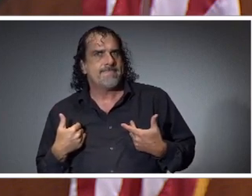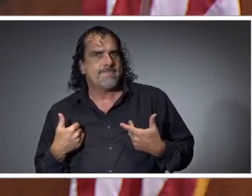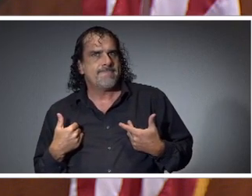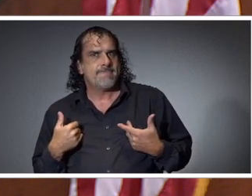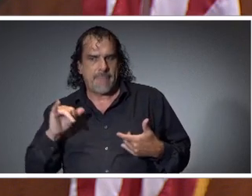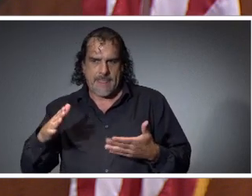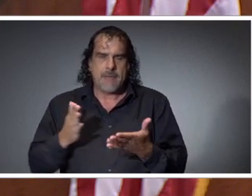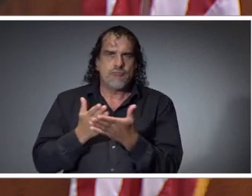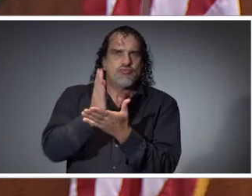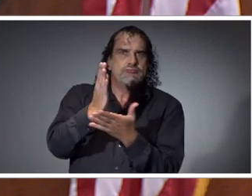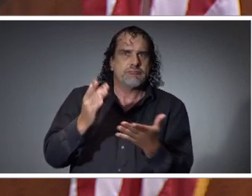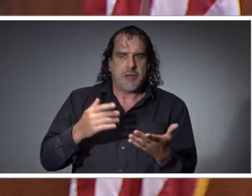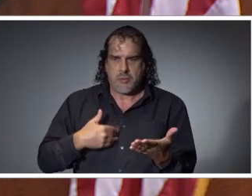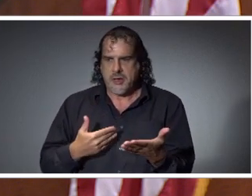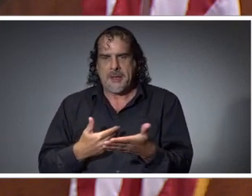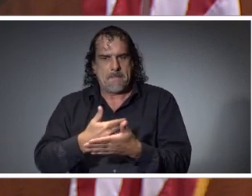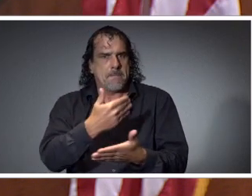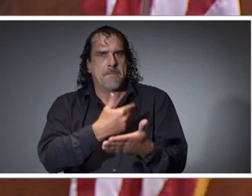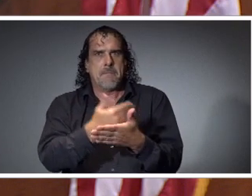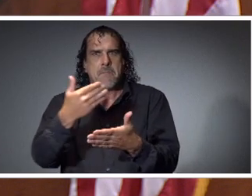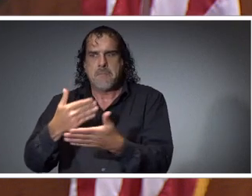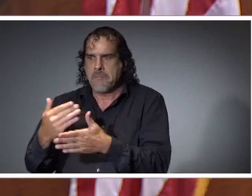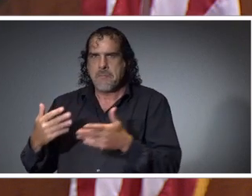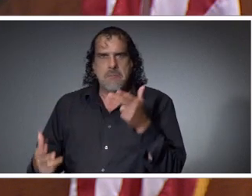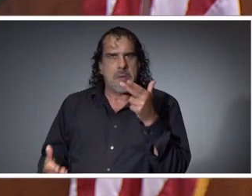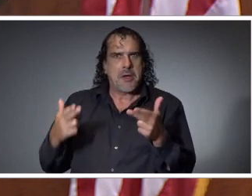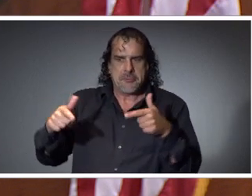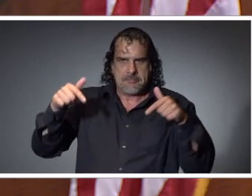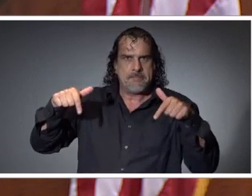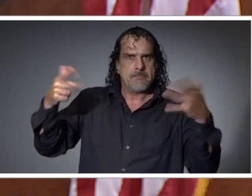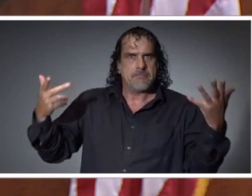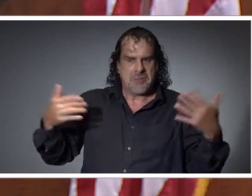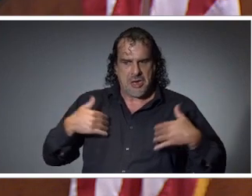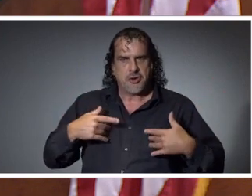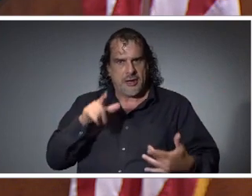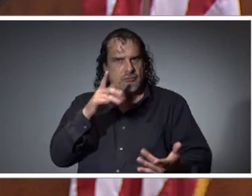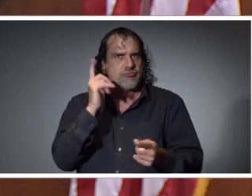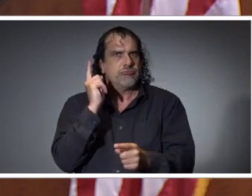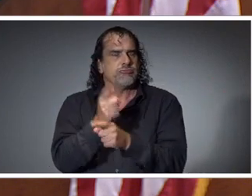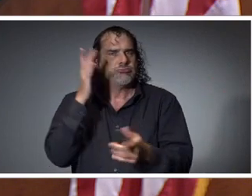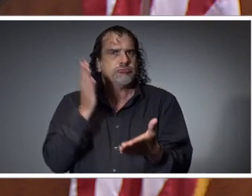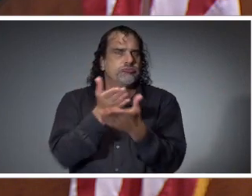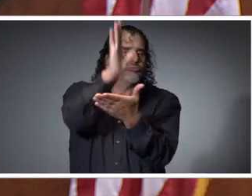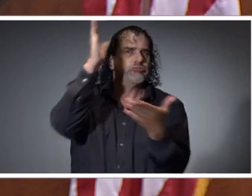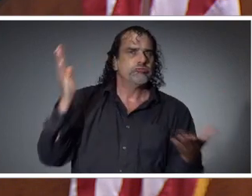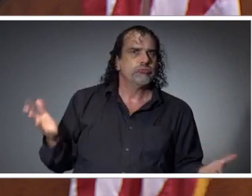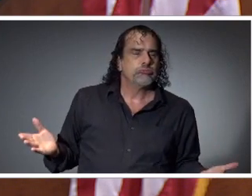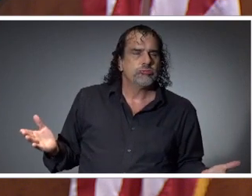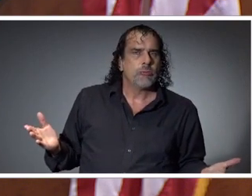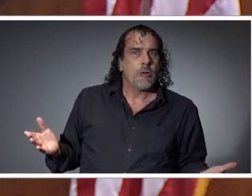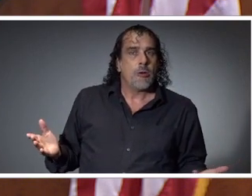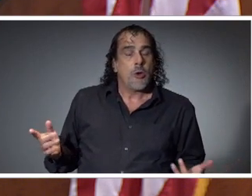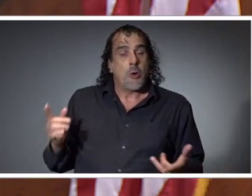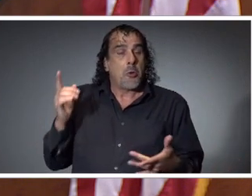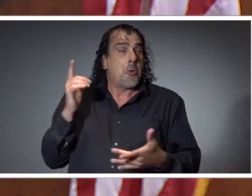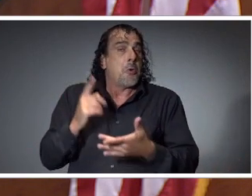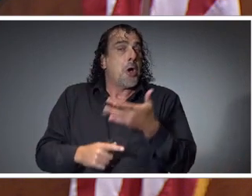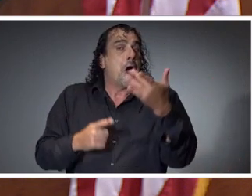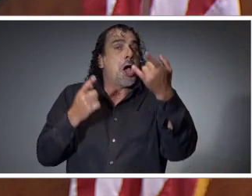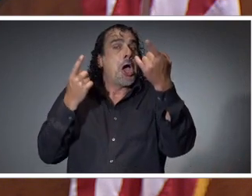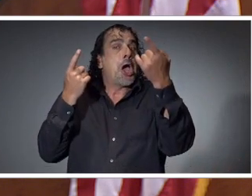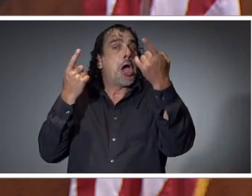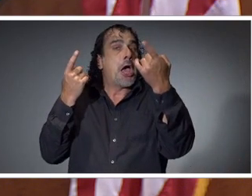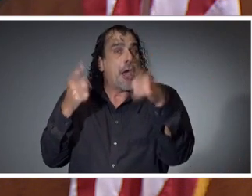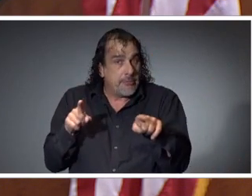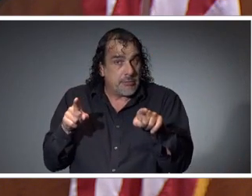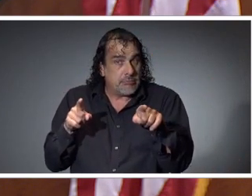the ability to purchase those firearms in our state, and we should. What's happened is that